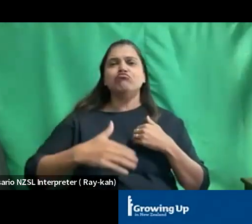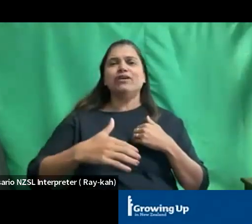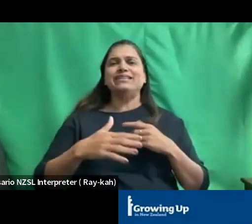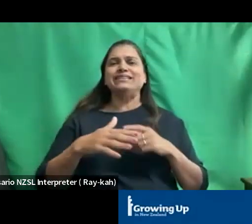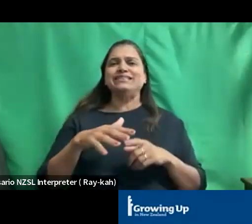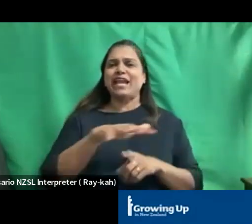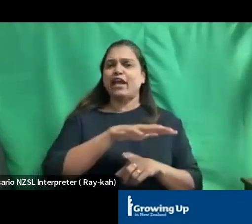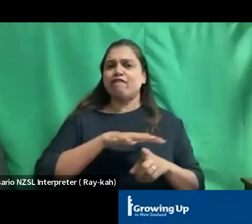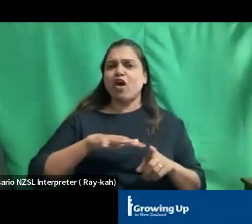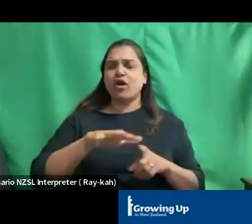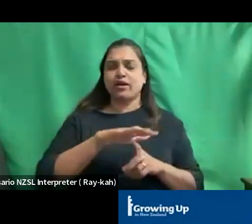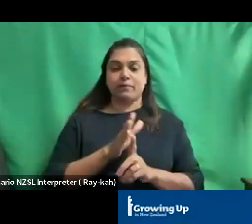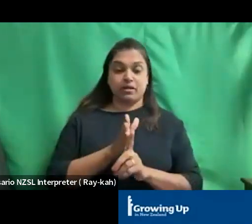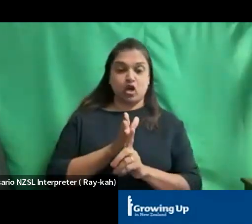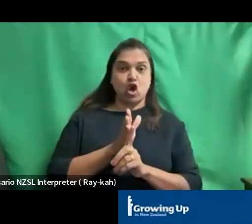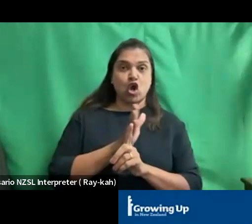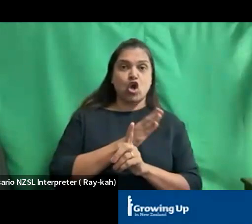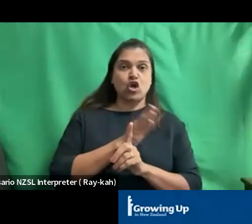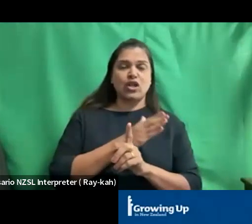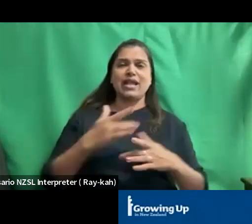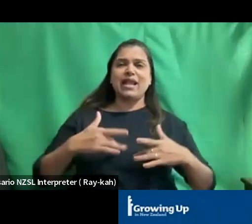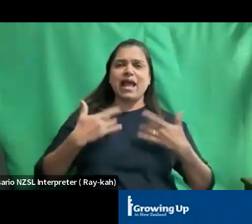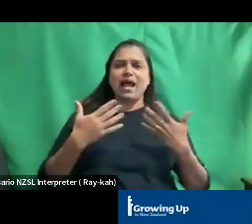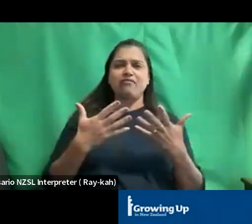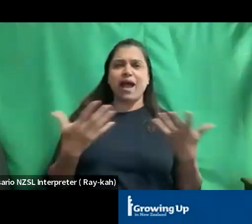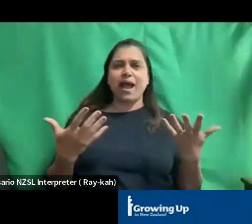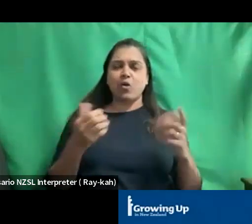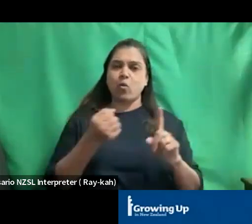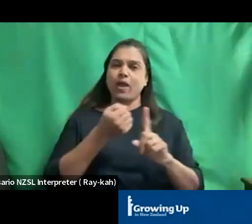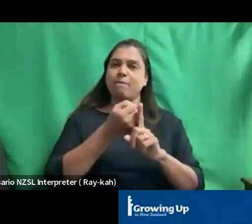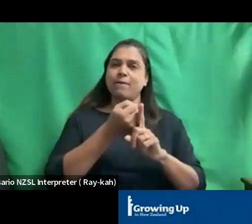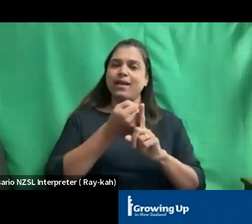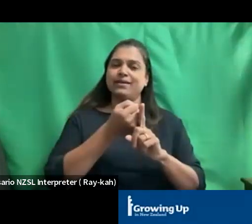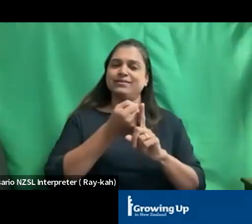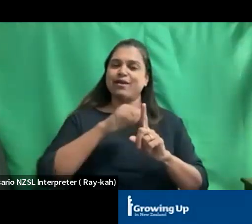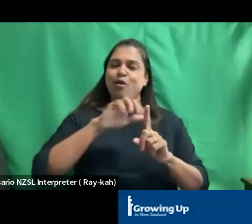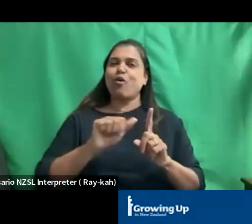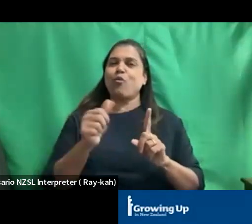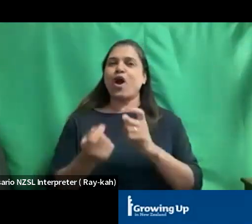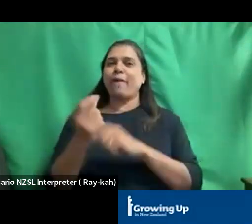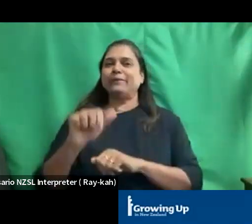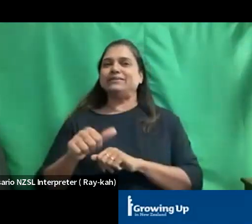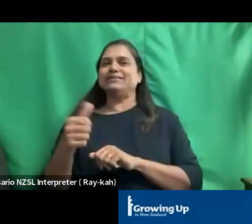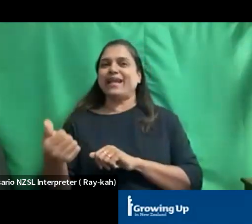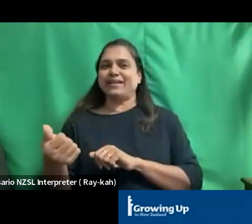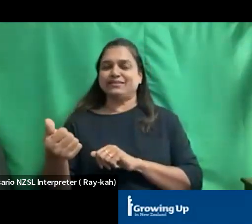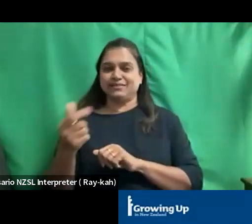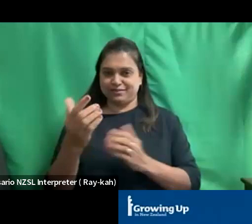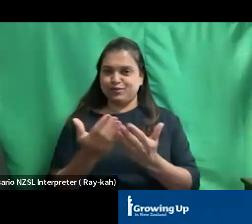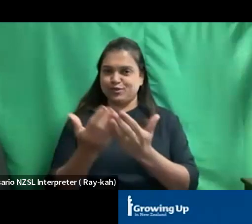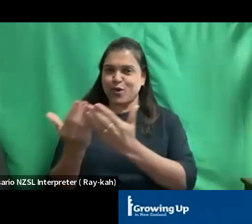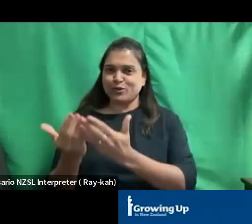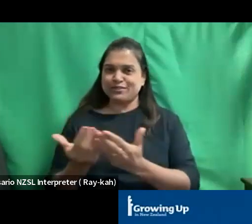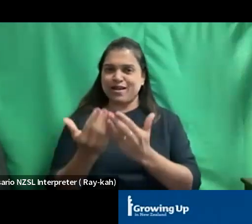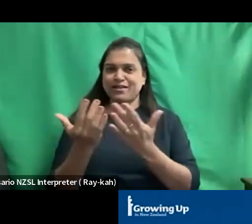early life, how that really impacts on outcomes. And so, you know, this study, the longitudinal